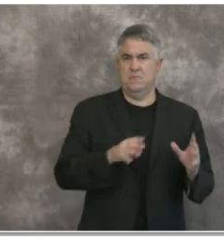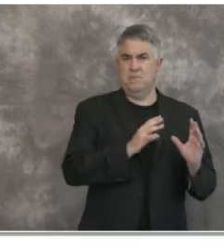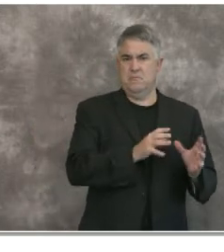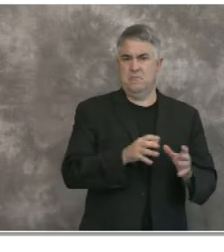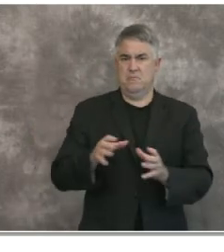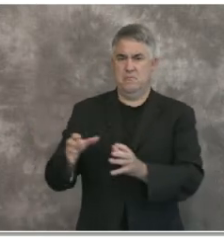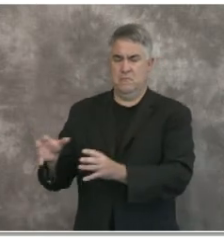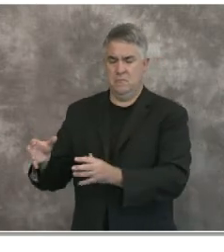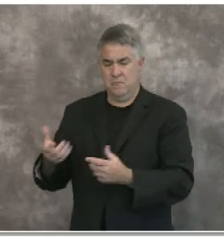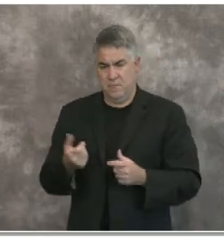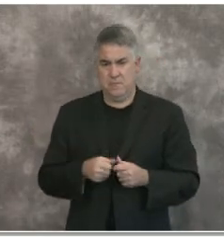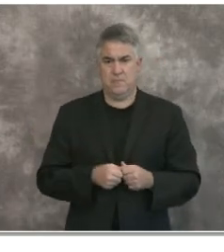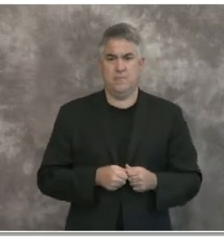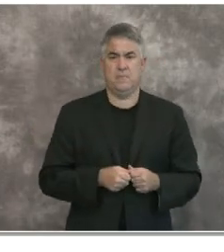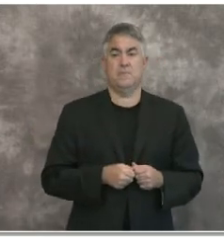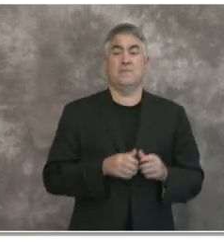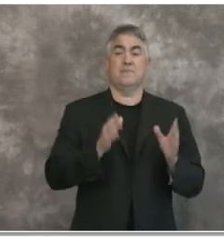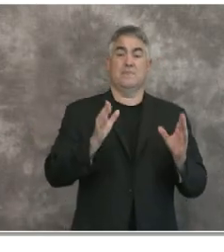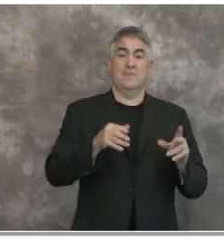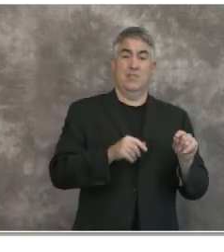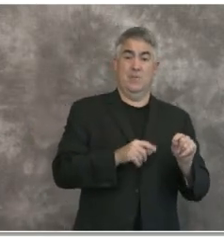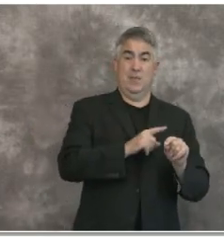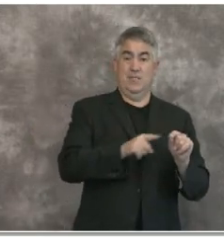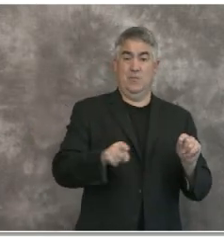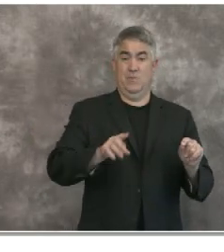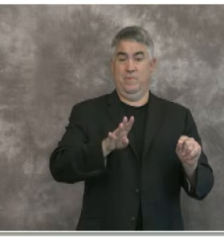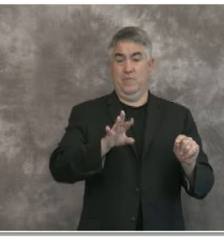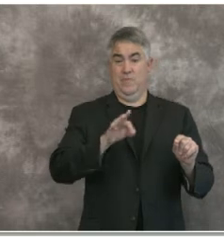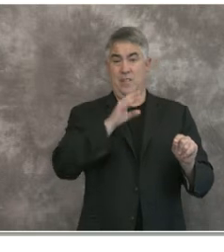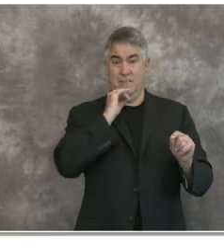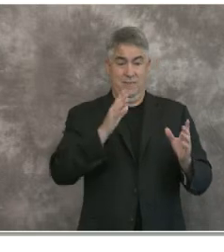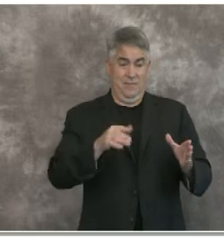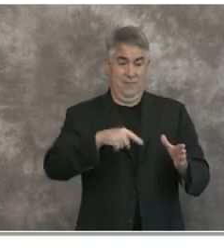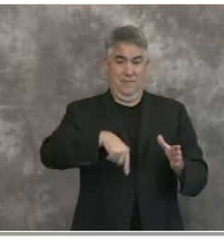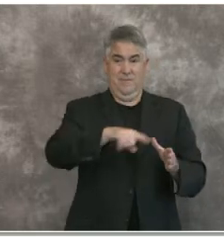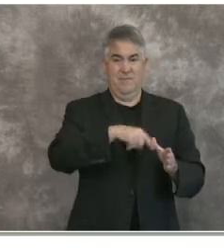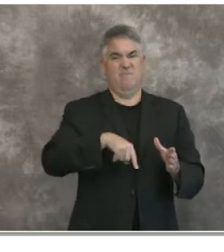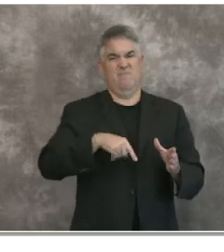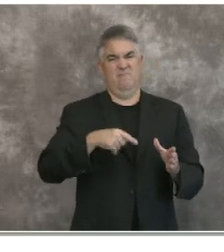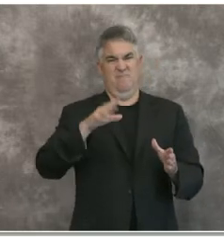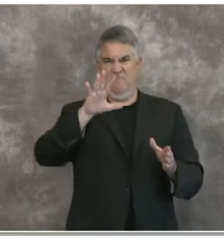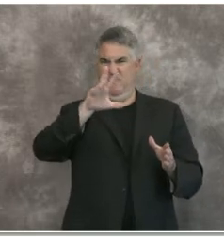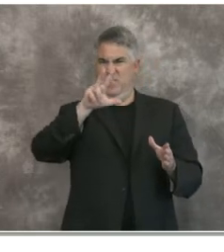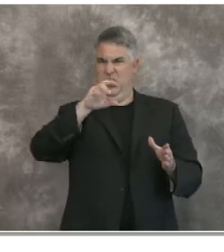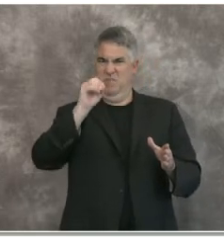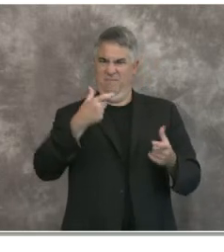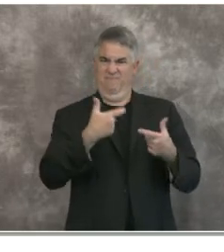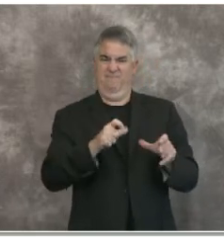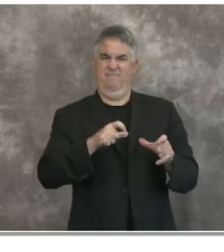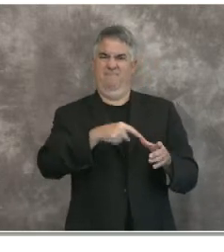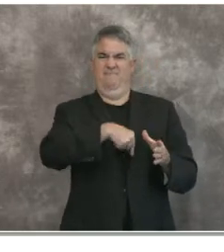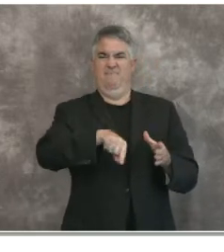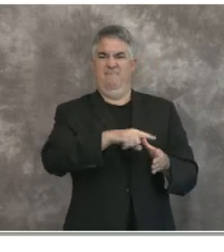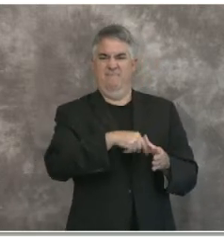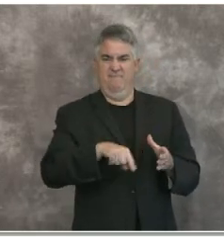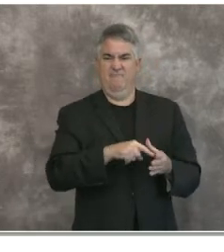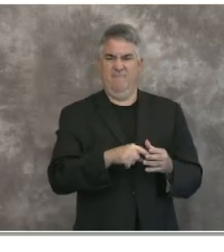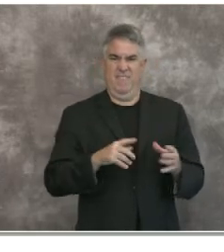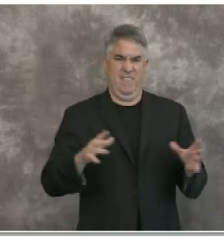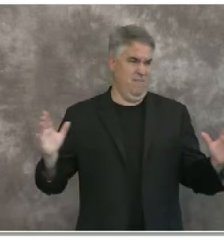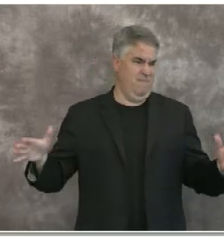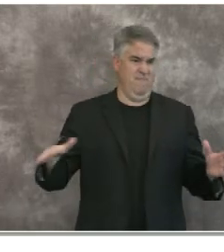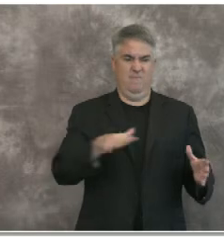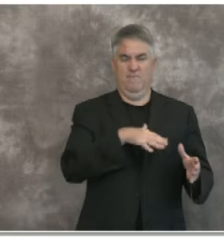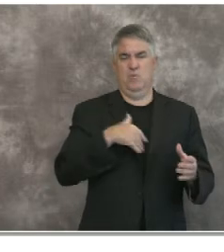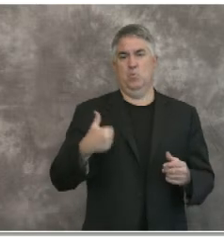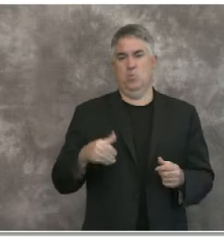The age group from 20 to 49 years of age represents 53% of the total number of cases at